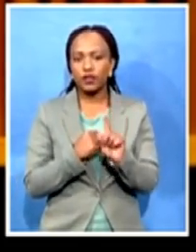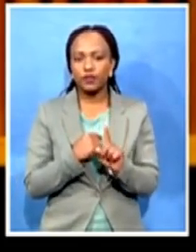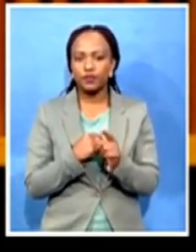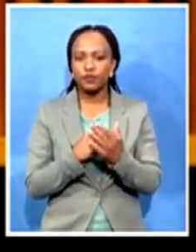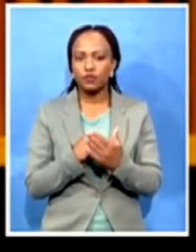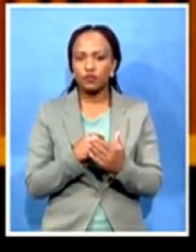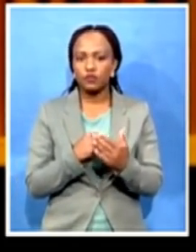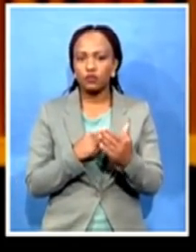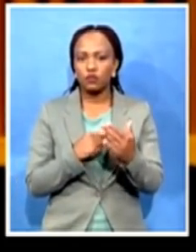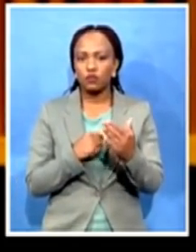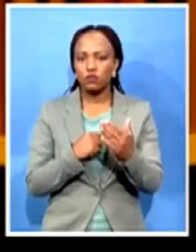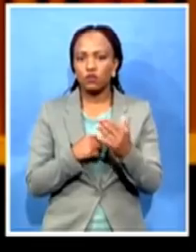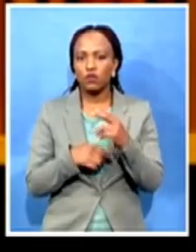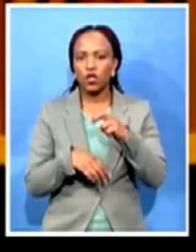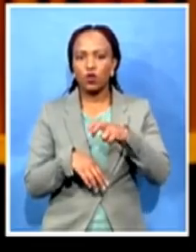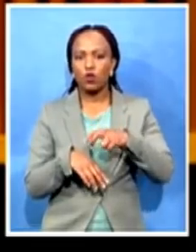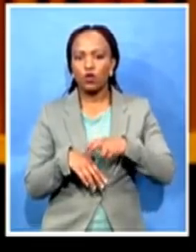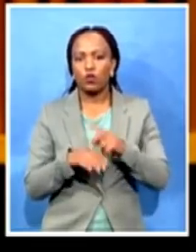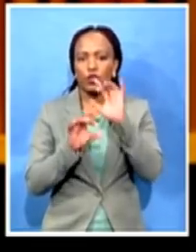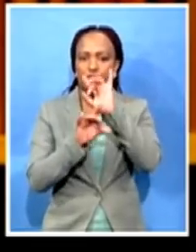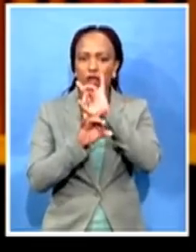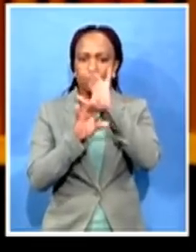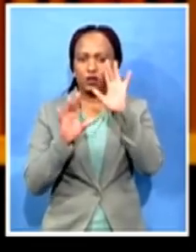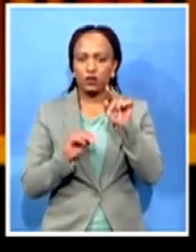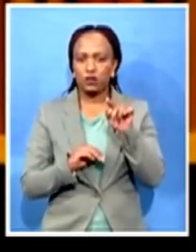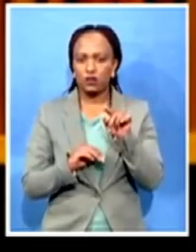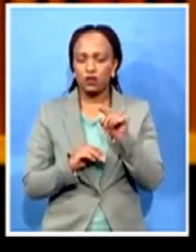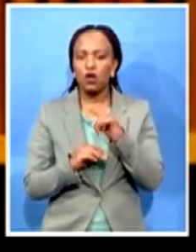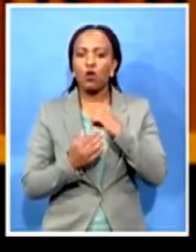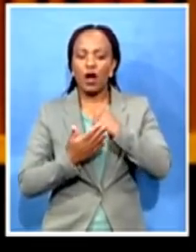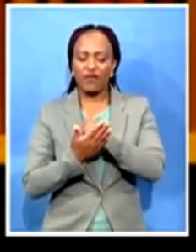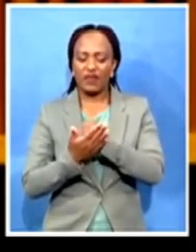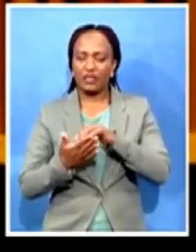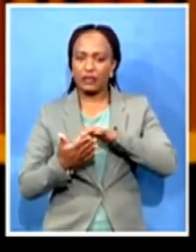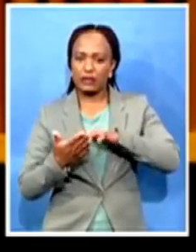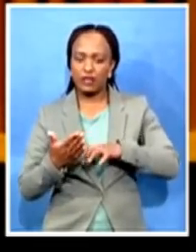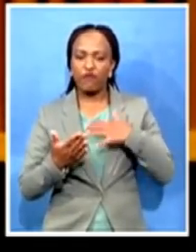application, and he provided a copy of that affidavit to us this morning.